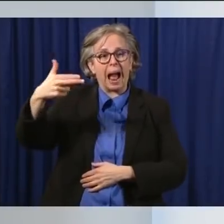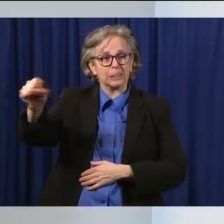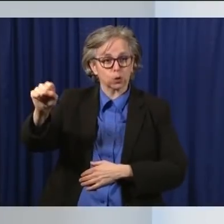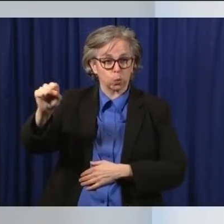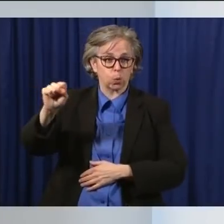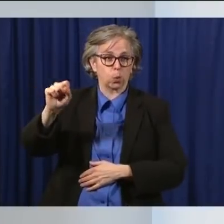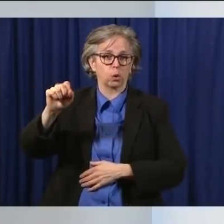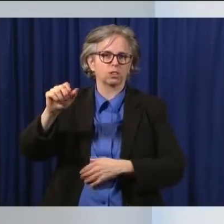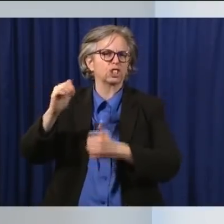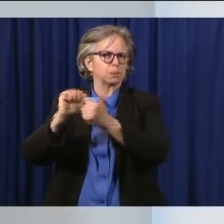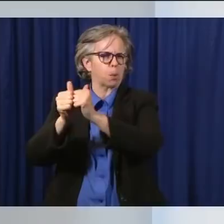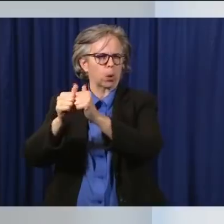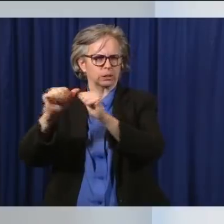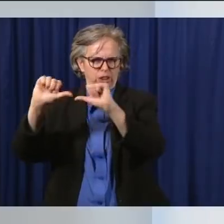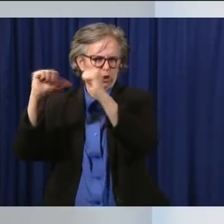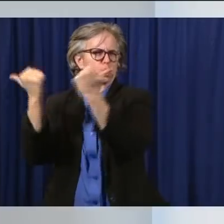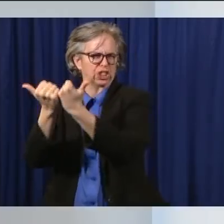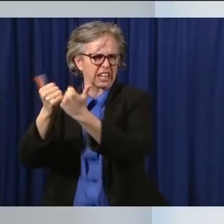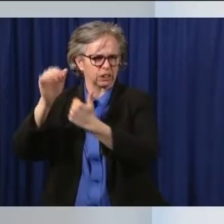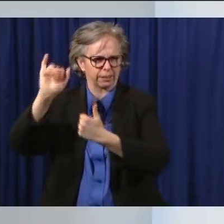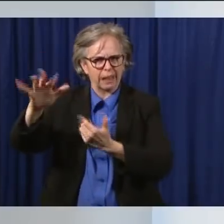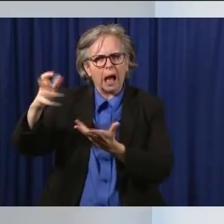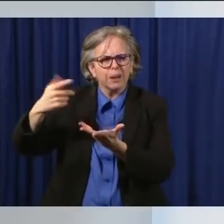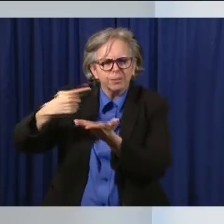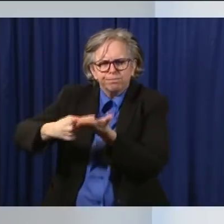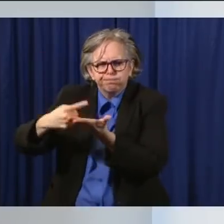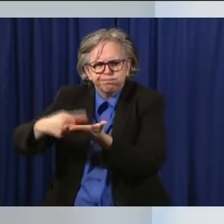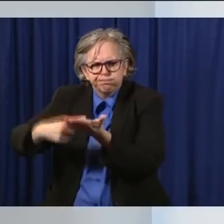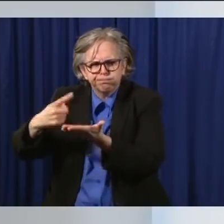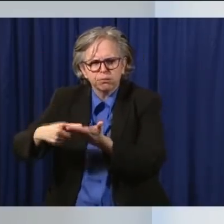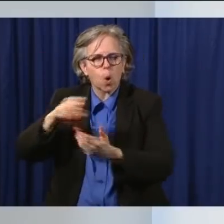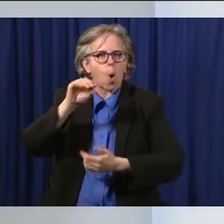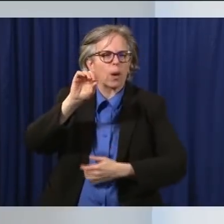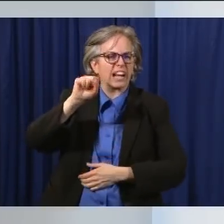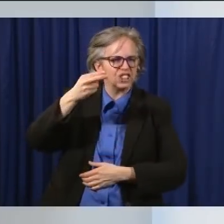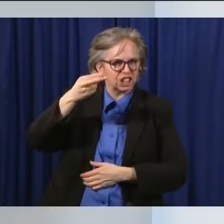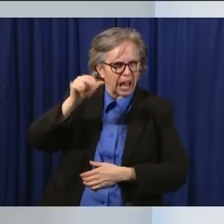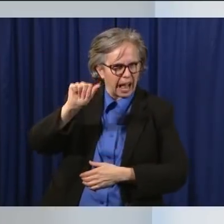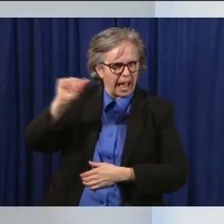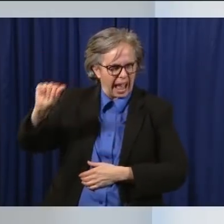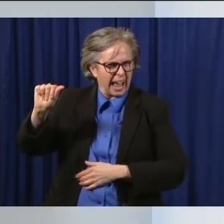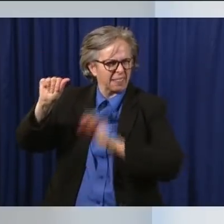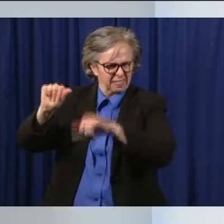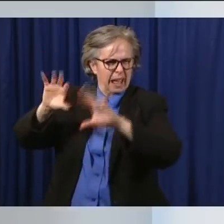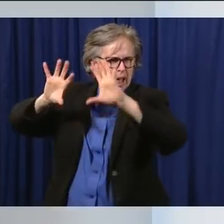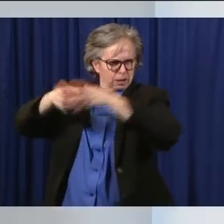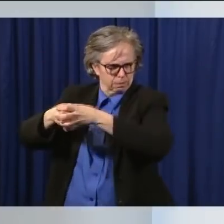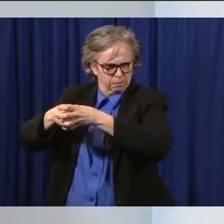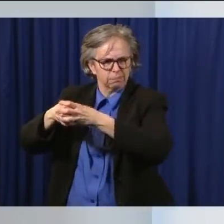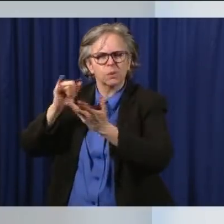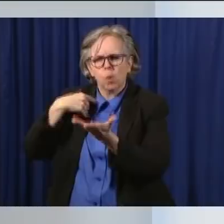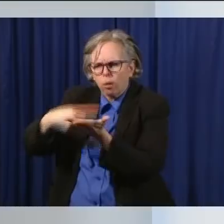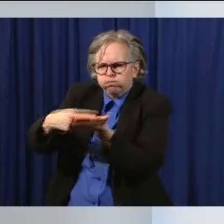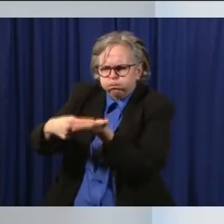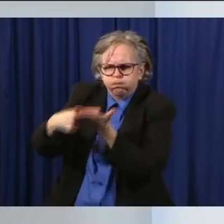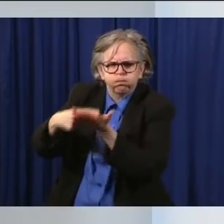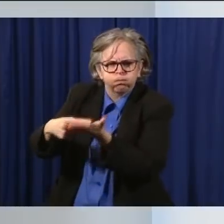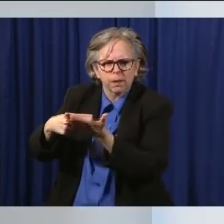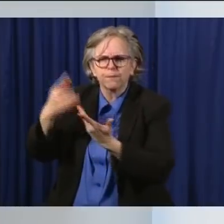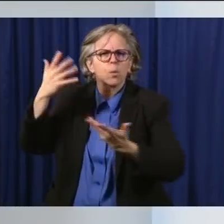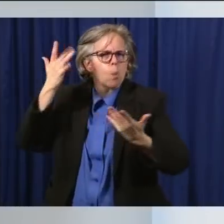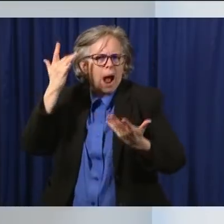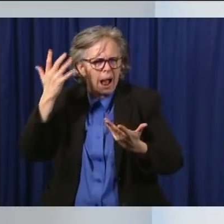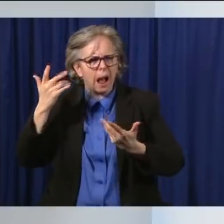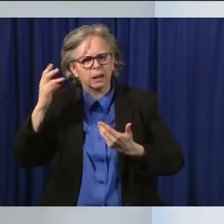with the OHSAA, and I know that many of them are concerned, many of the student athletes are